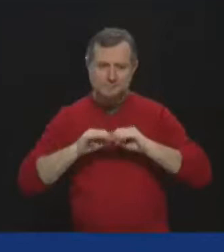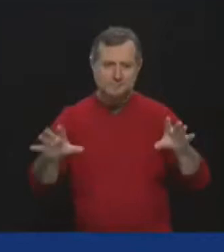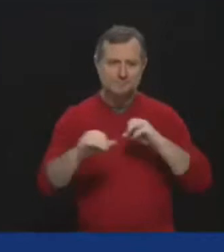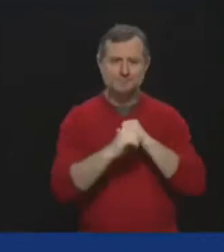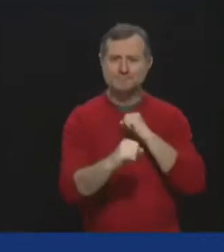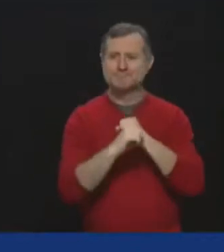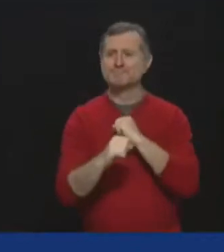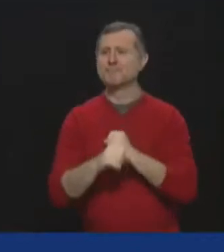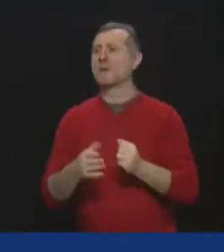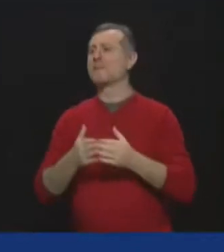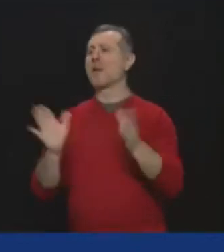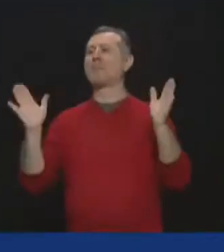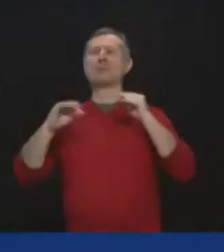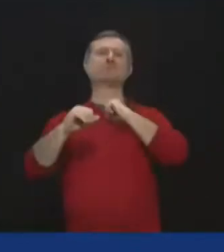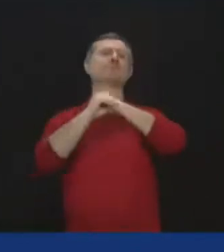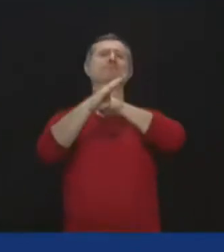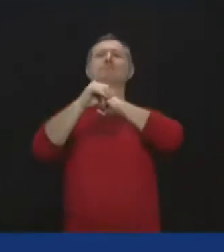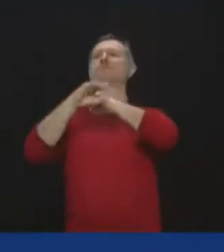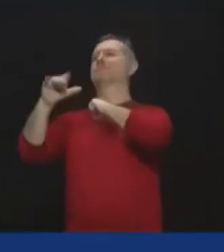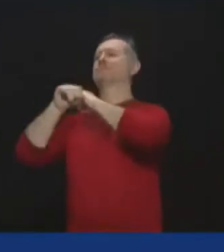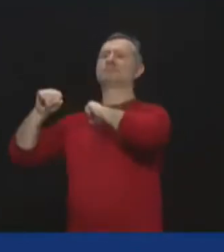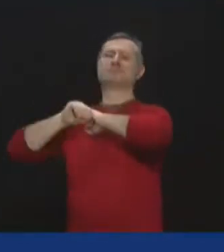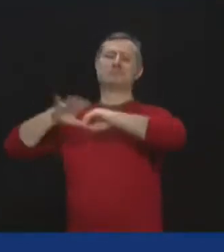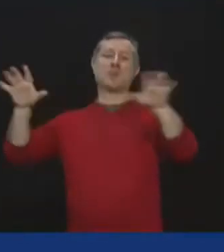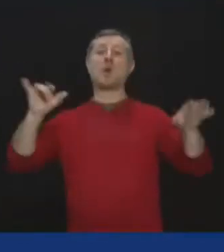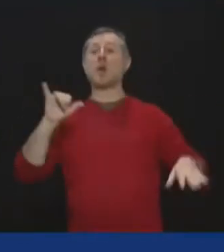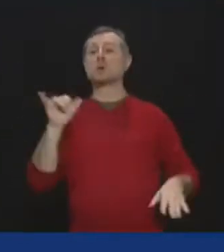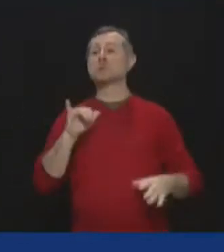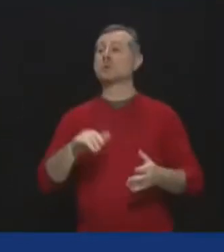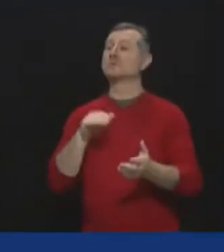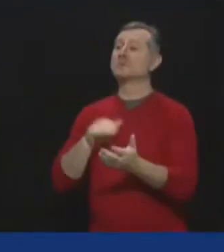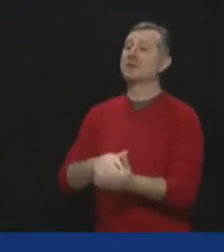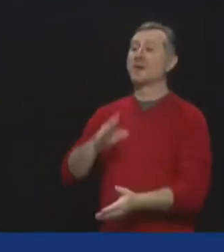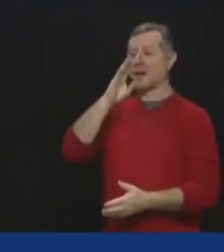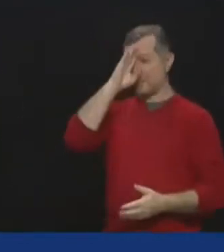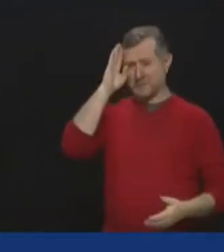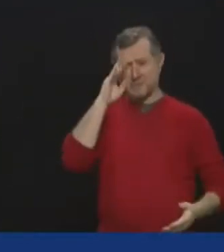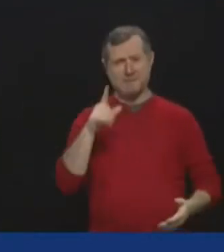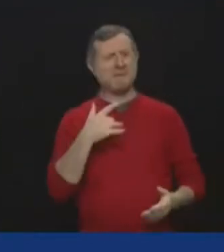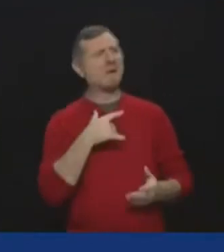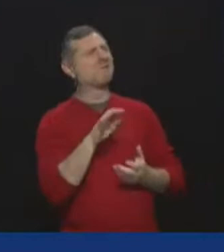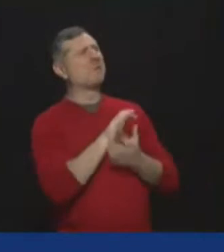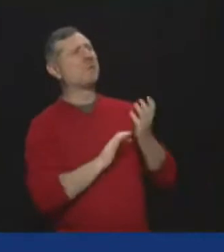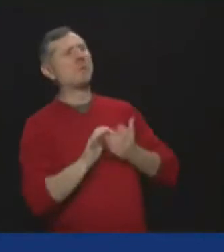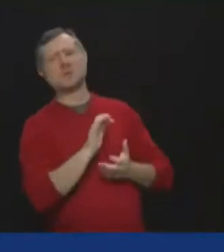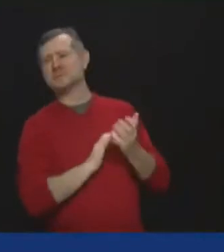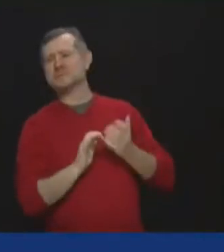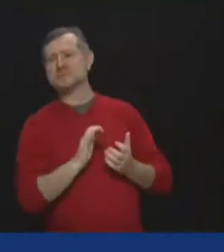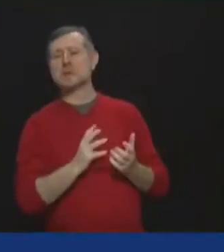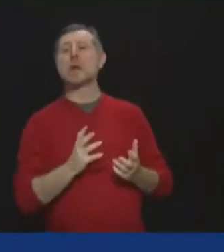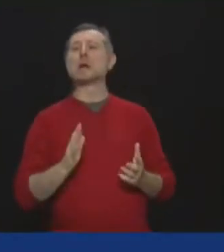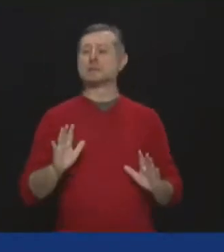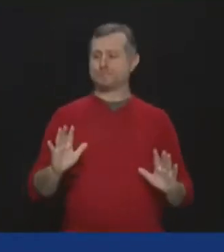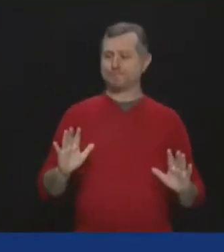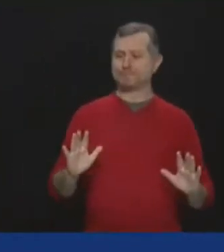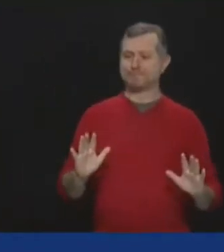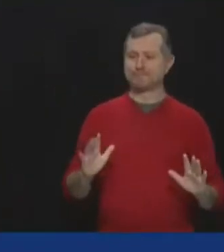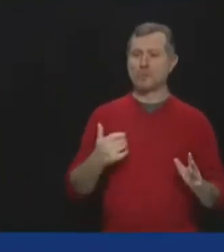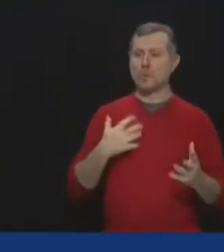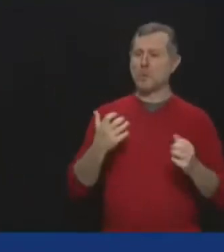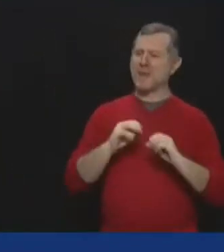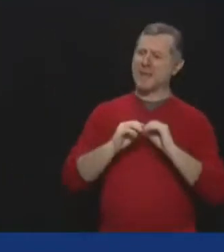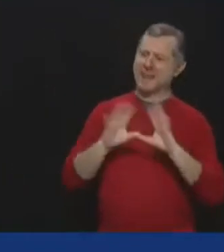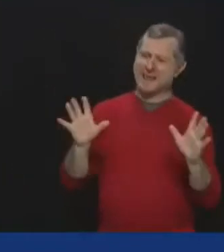information available. Also, providers have said there's some confusion as to what they should be doing, and I want to make sure, just like